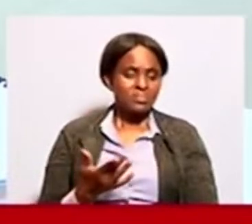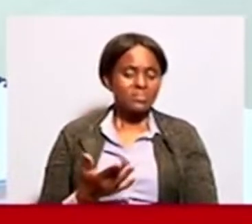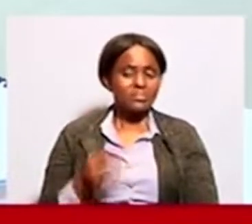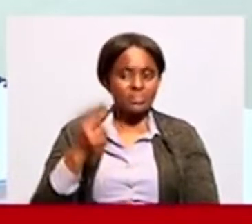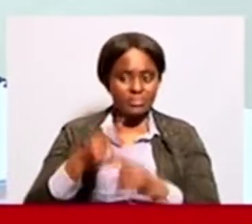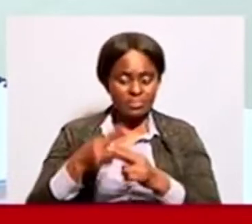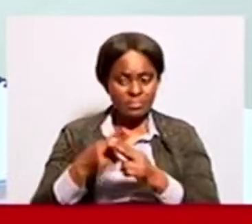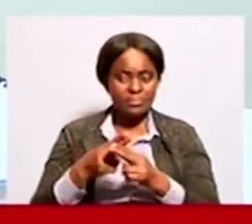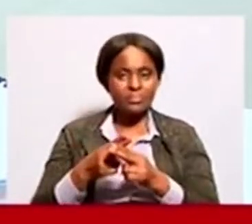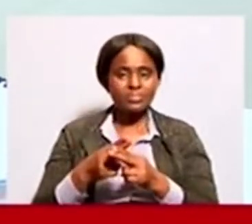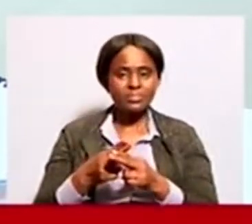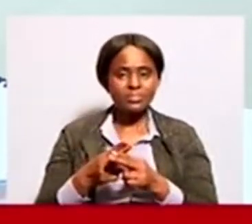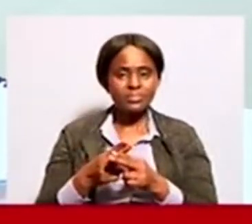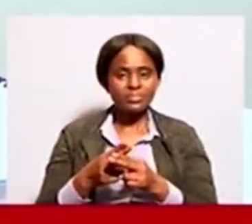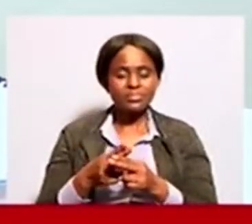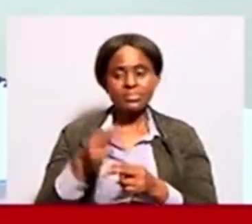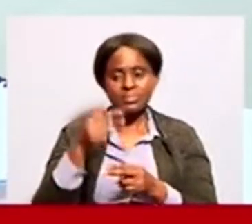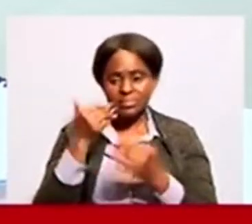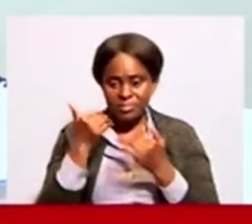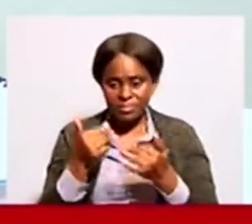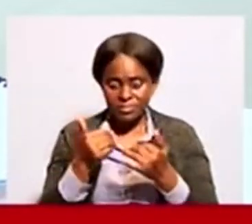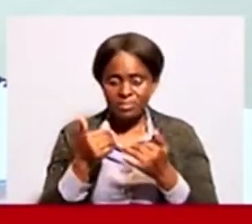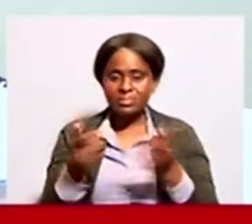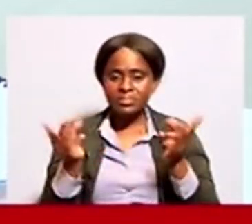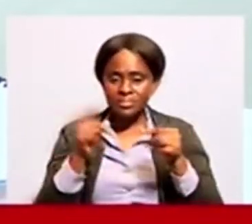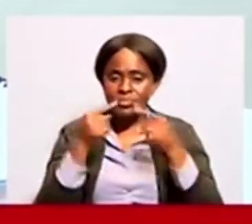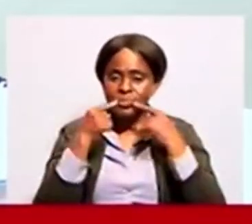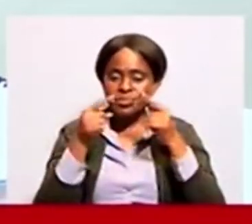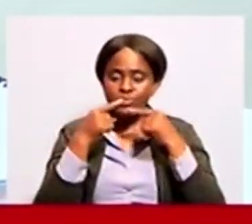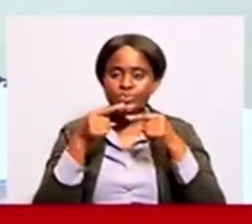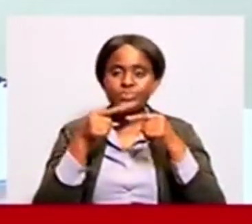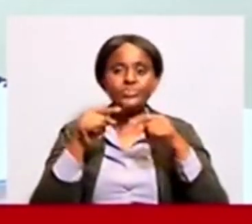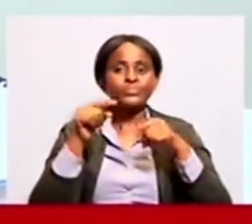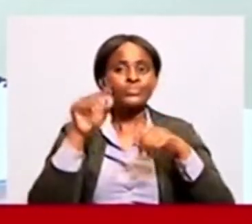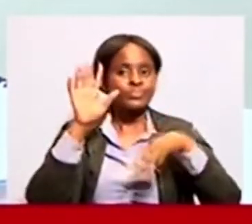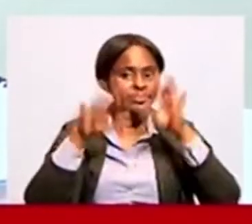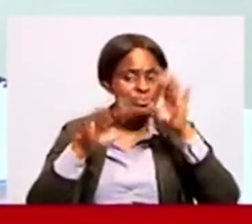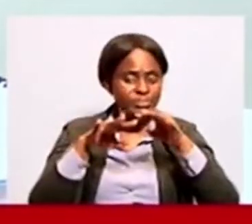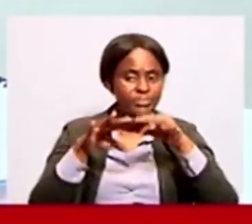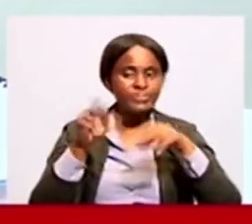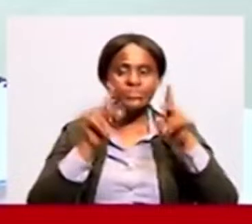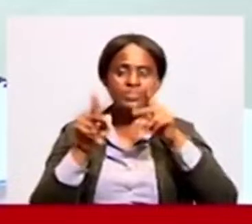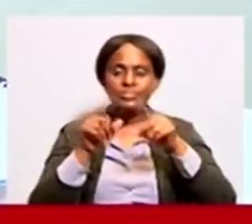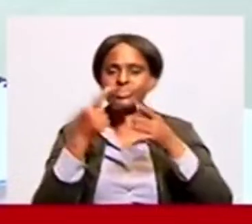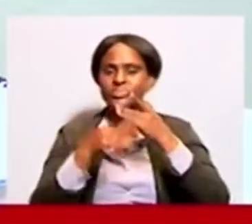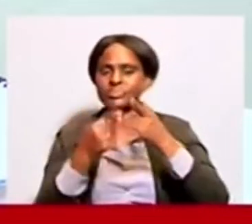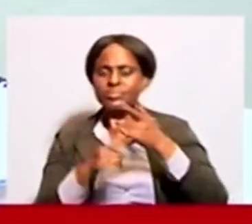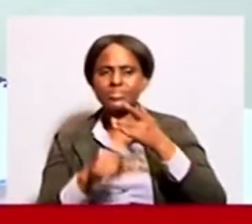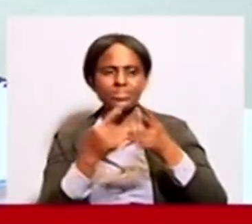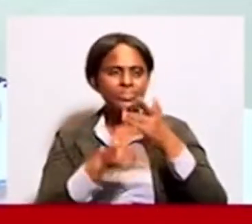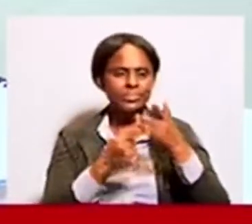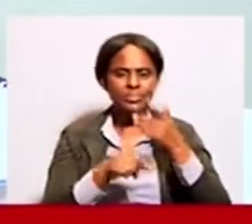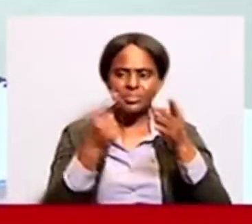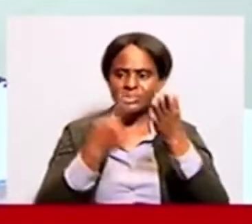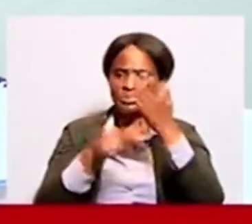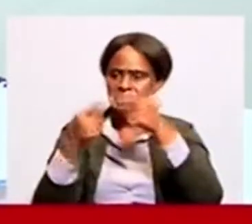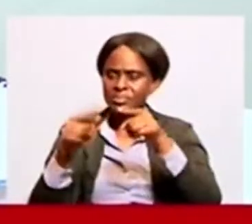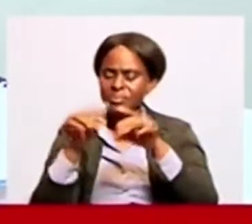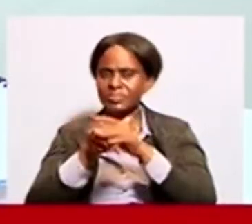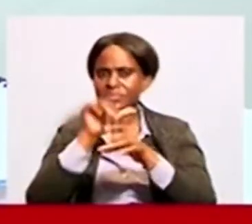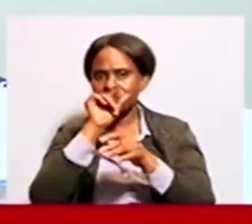name. He's not the one. He's the one now. When that news was running, people are calling him. What are you doing? What is happening in